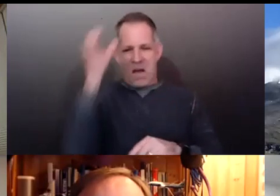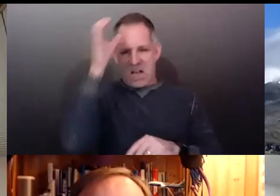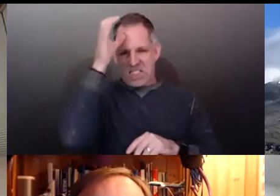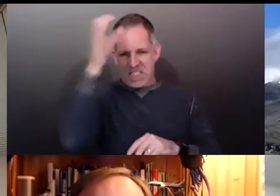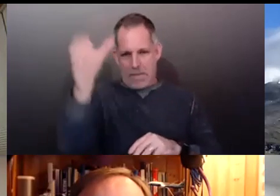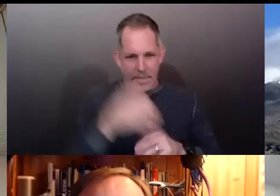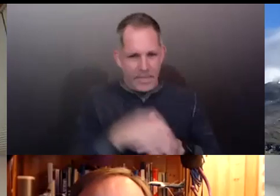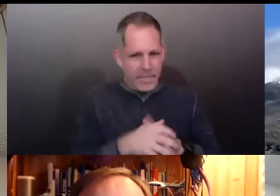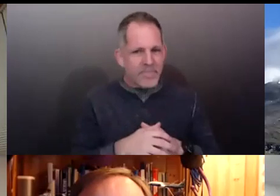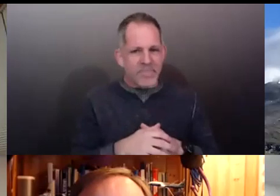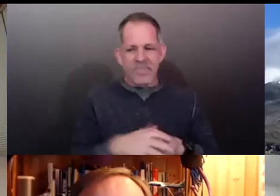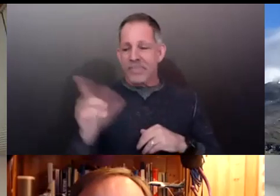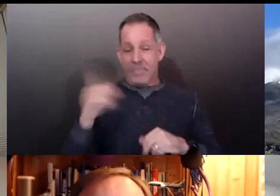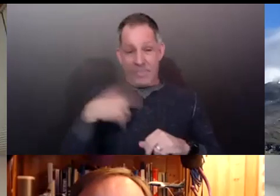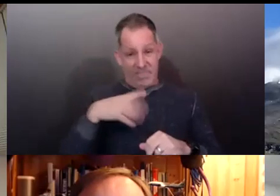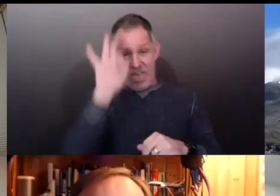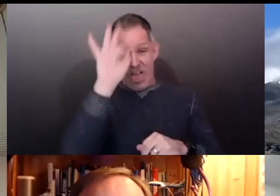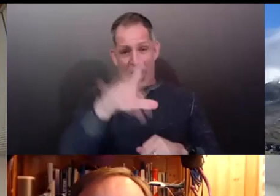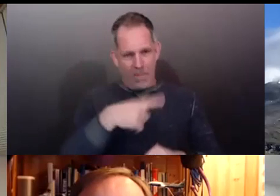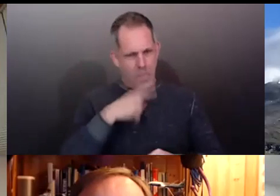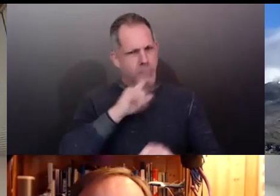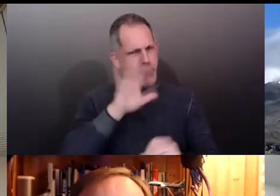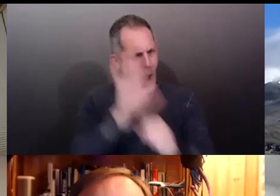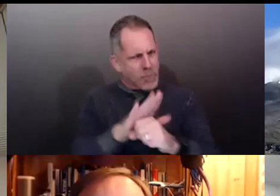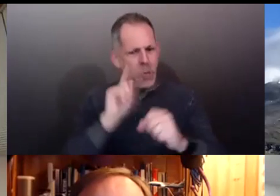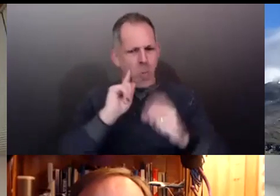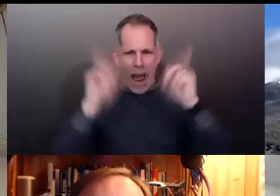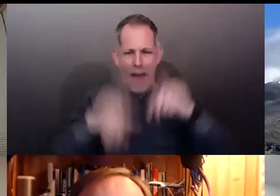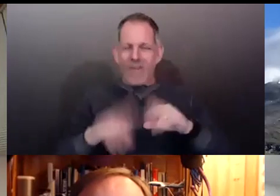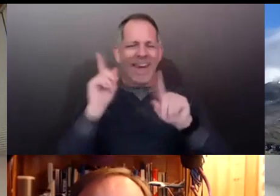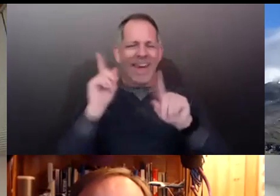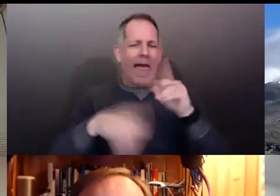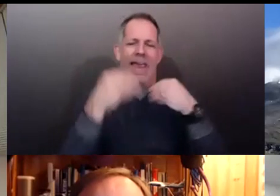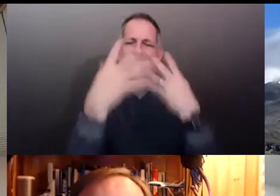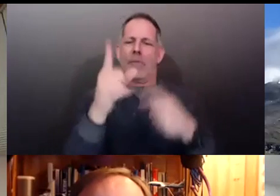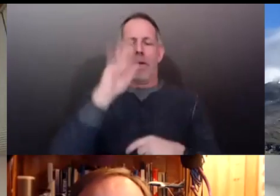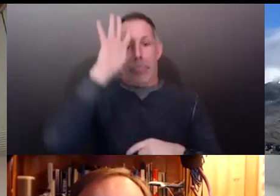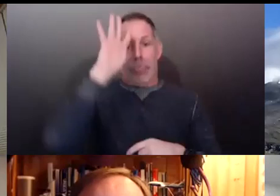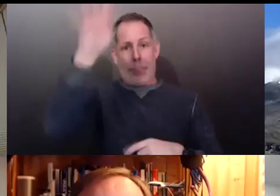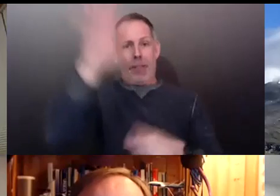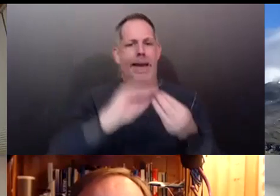could, you know, take on a lot more public activity than we can without those risks.